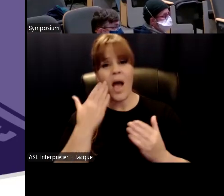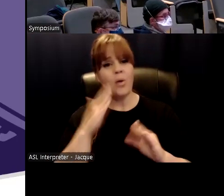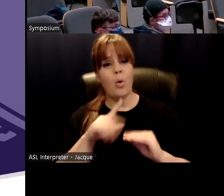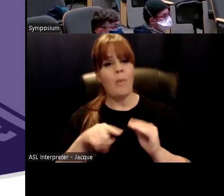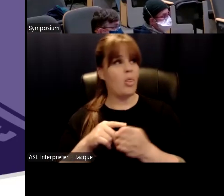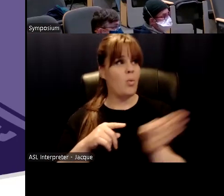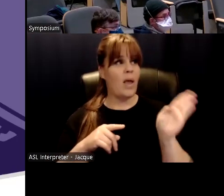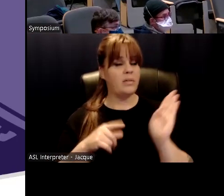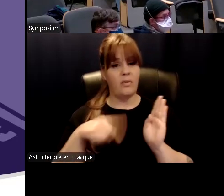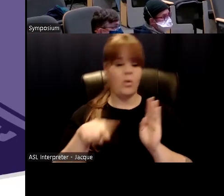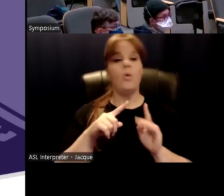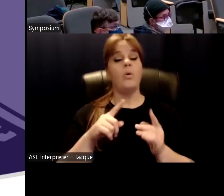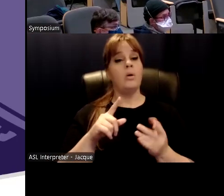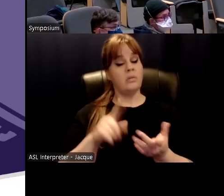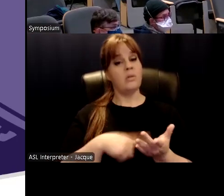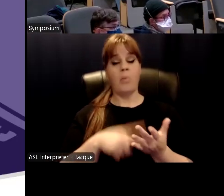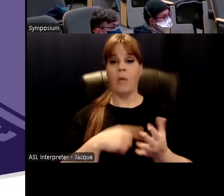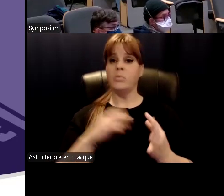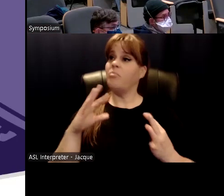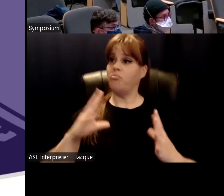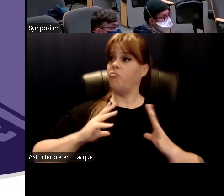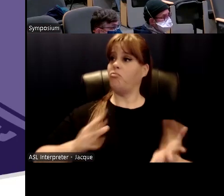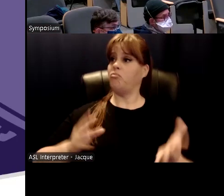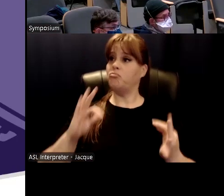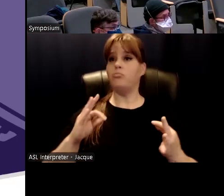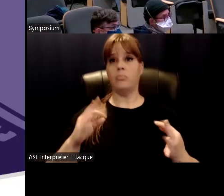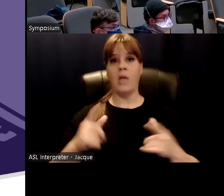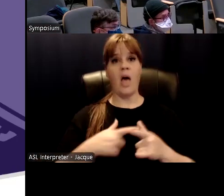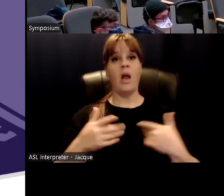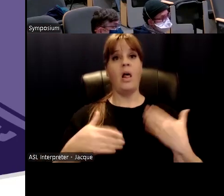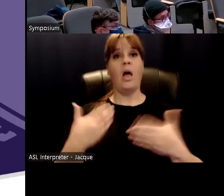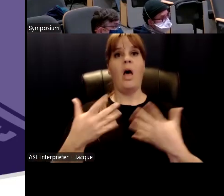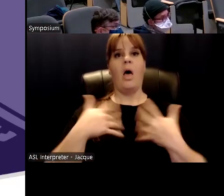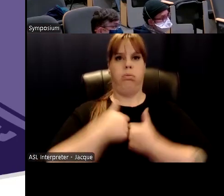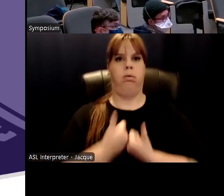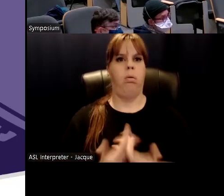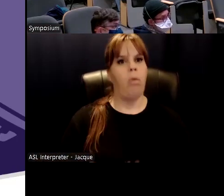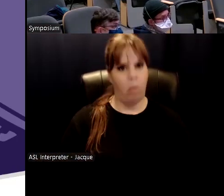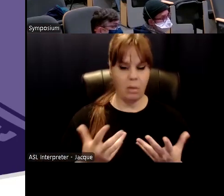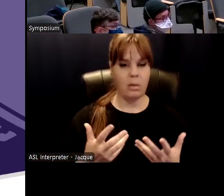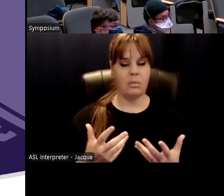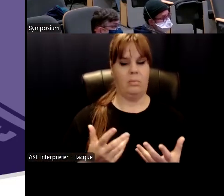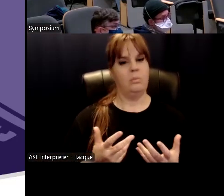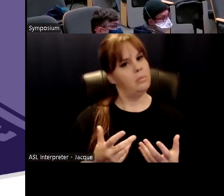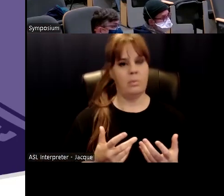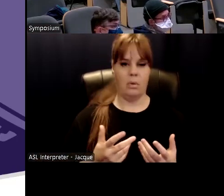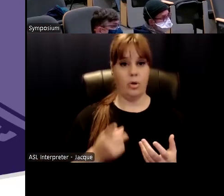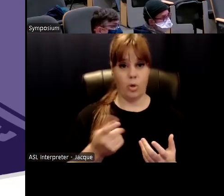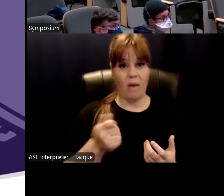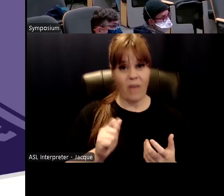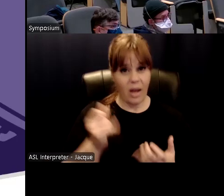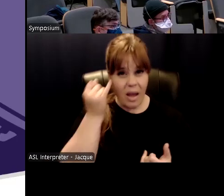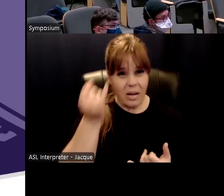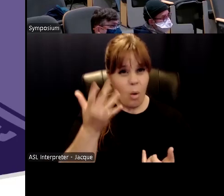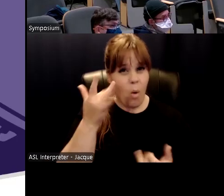times I'm perfectly all right, and then I just fall apart. Do you know what, have any ideas what triggers this?